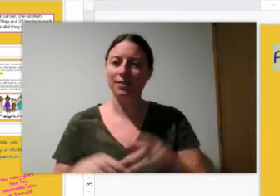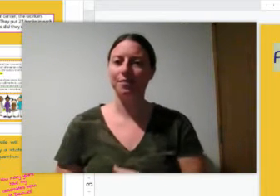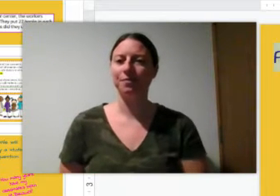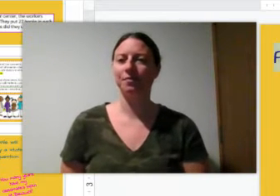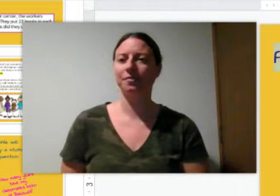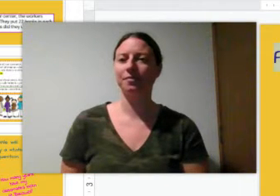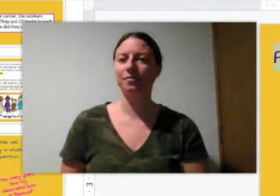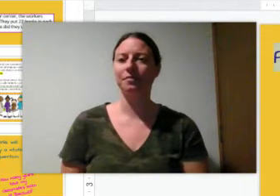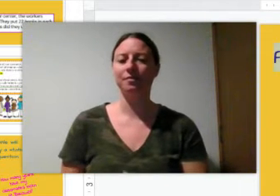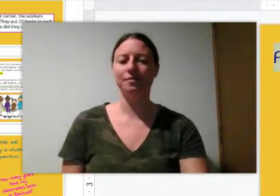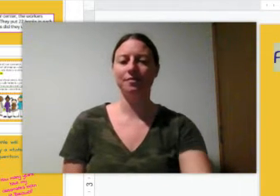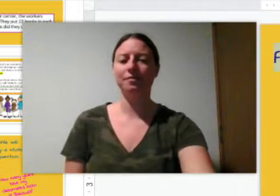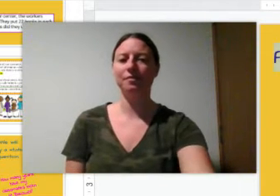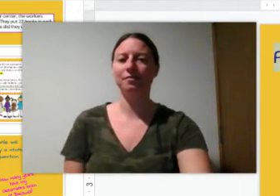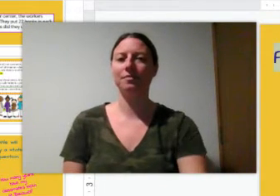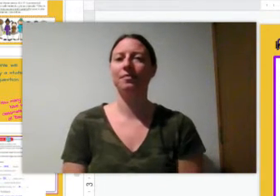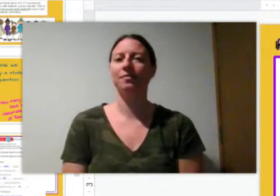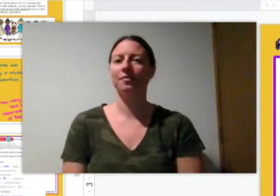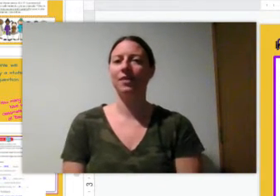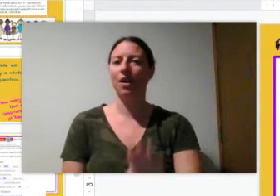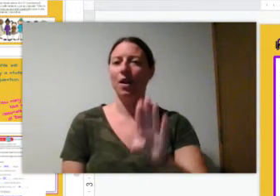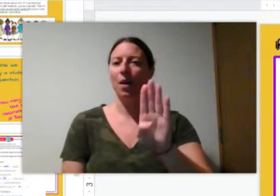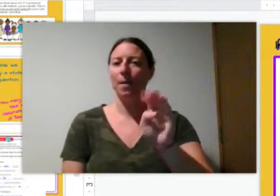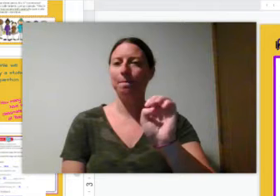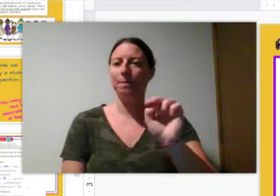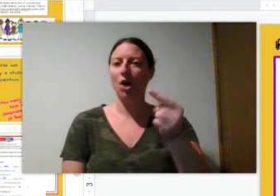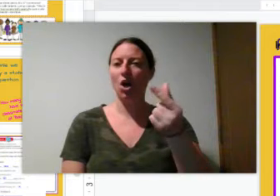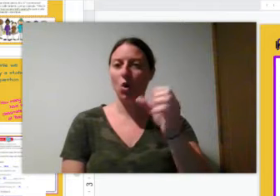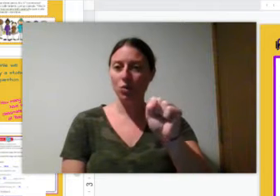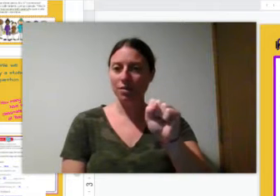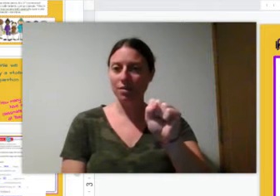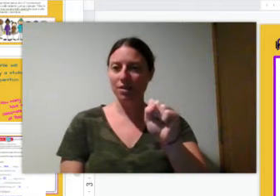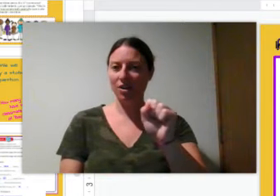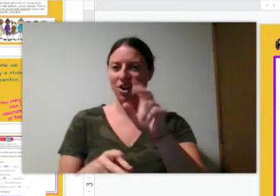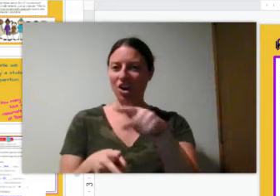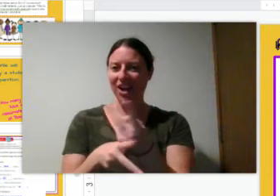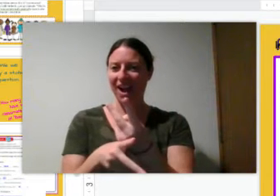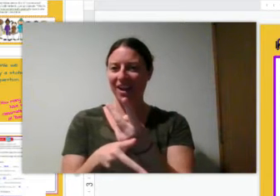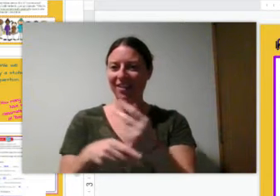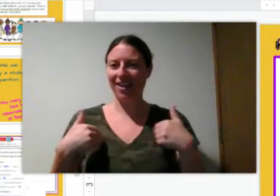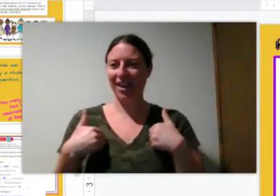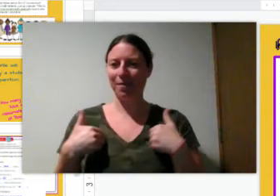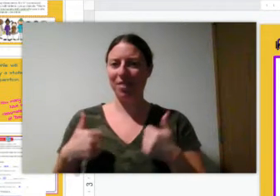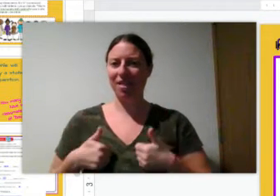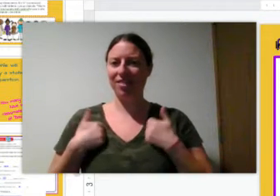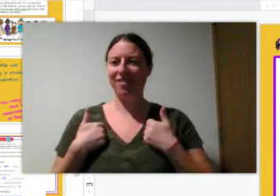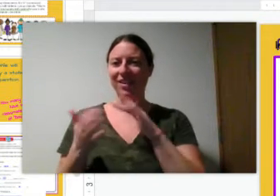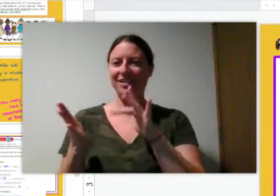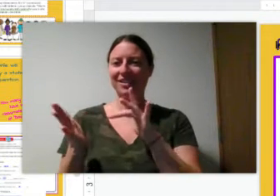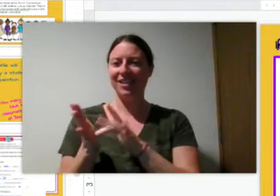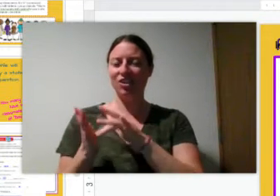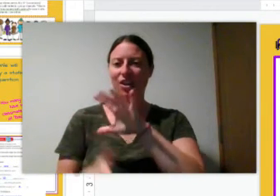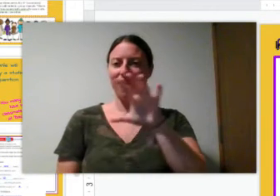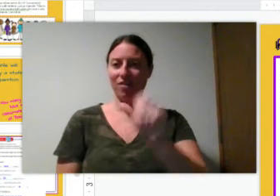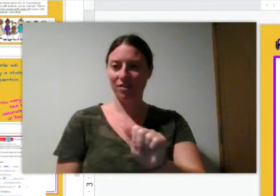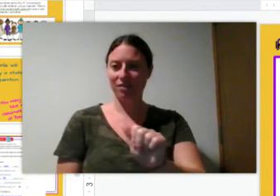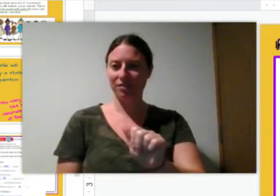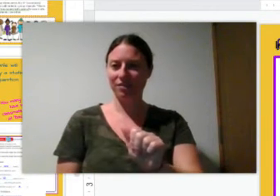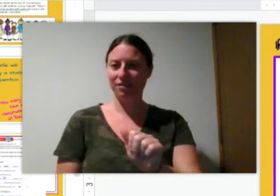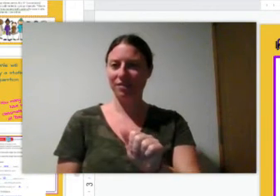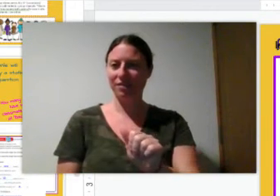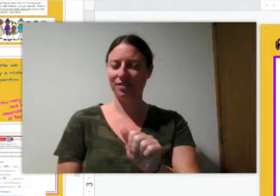Bongos are a kind of antelope that live in Central Africa. Bongos are unusual because both males and